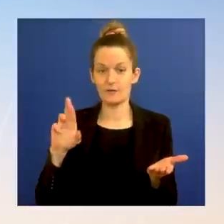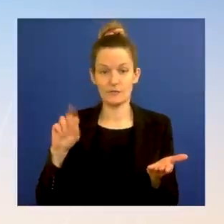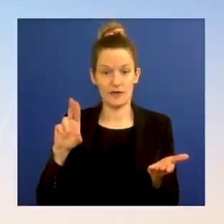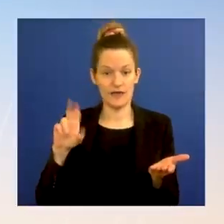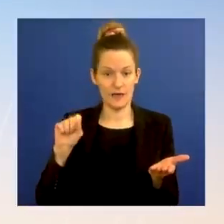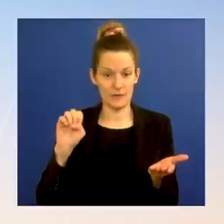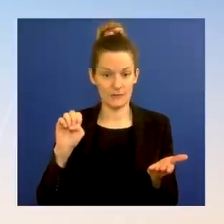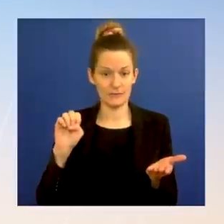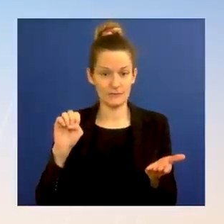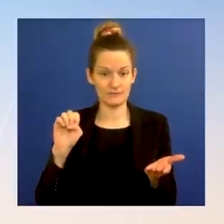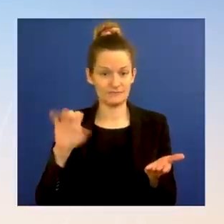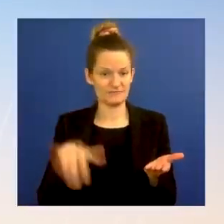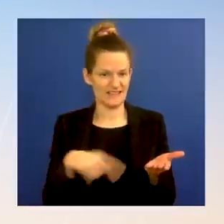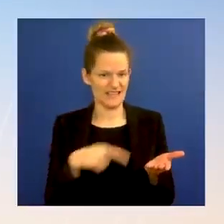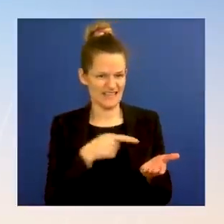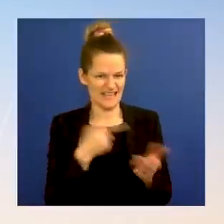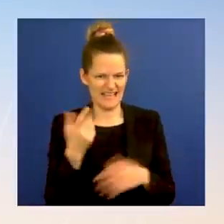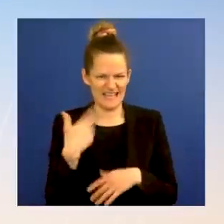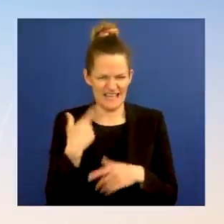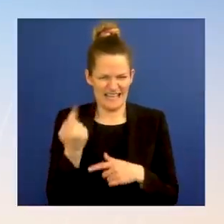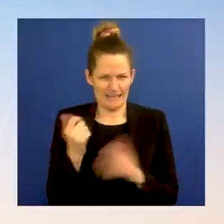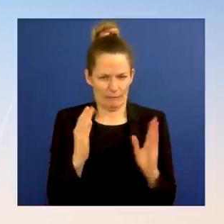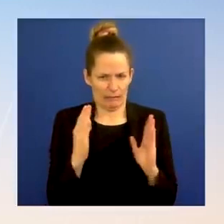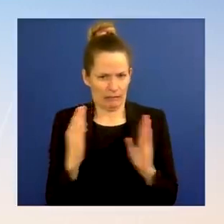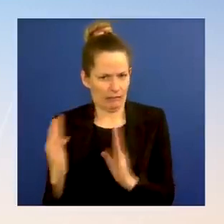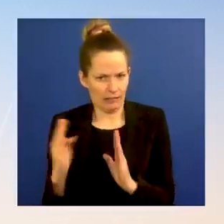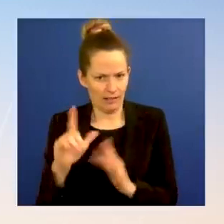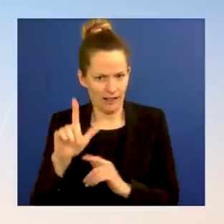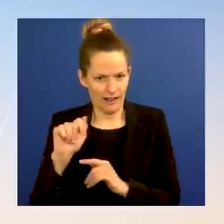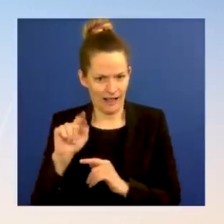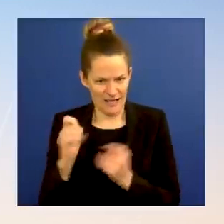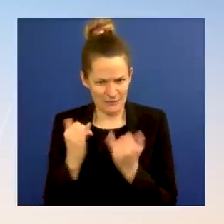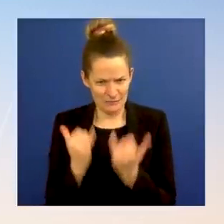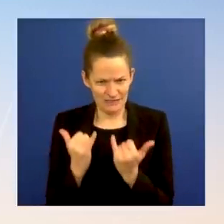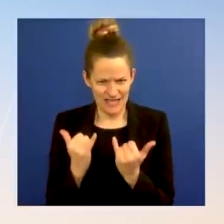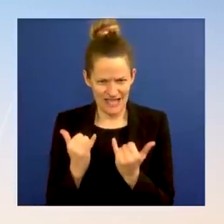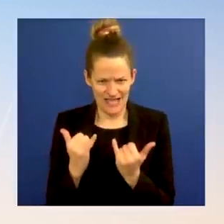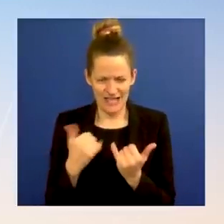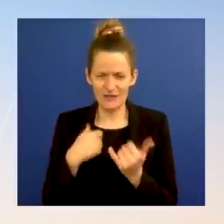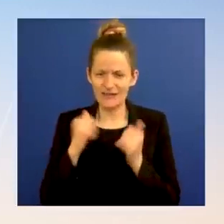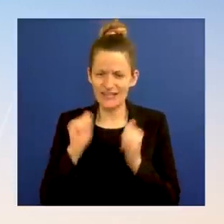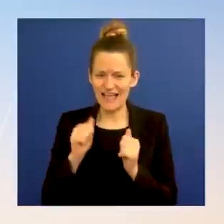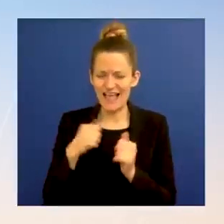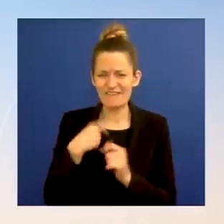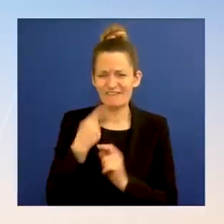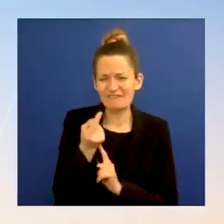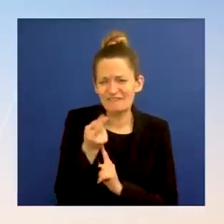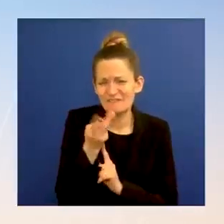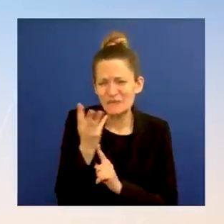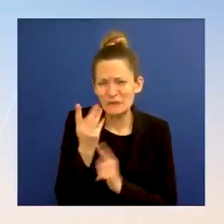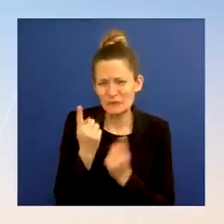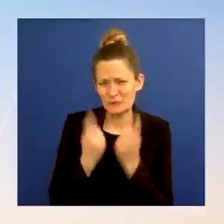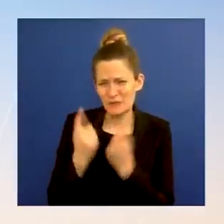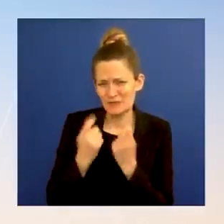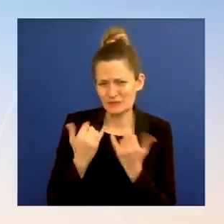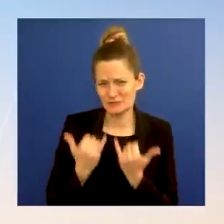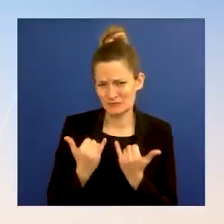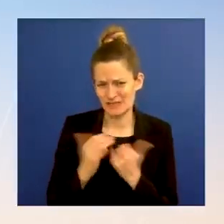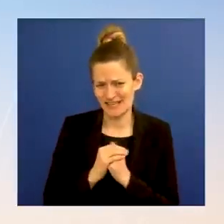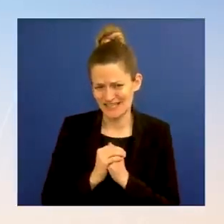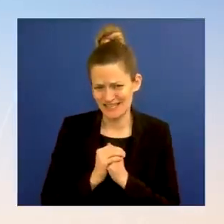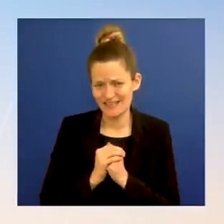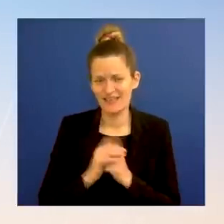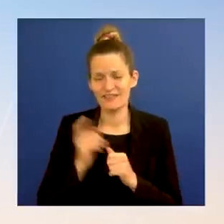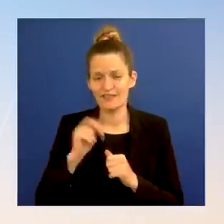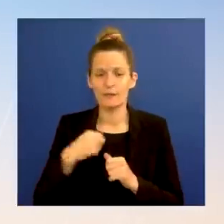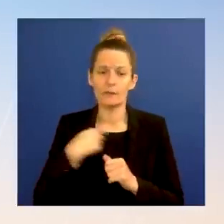take a few questions and also to come back. And then we will have a briefing as long as we can. And for those of you in the pool, we will keep you updated as well.